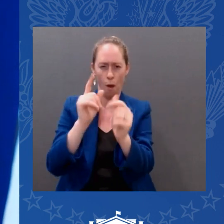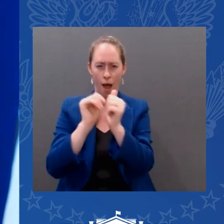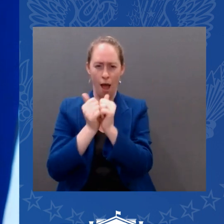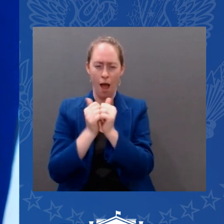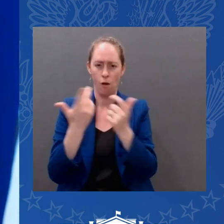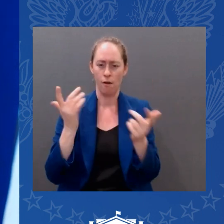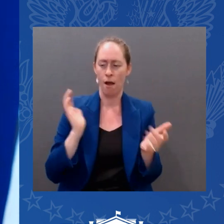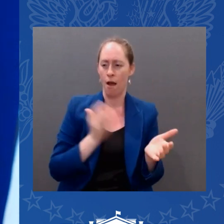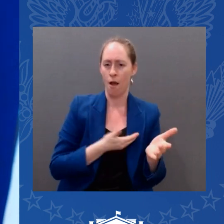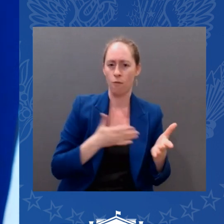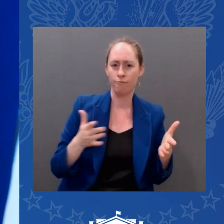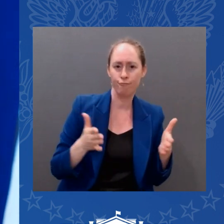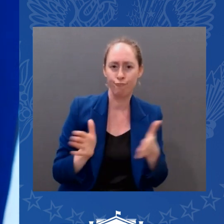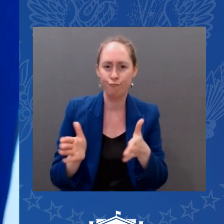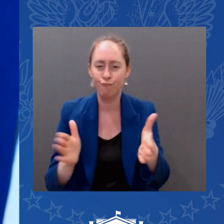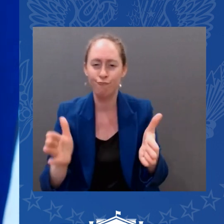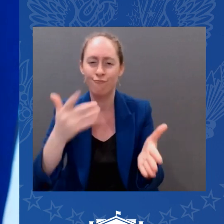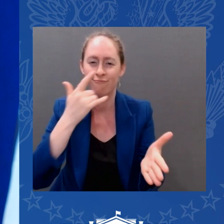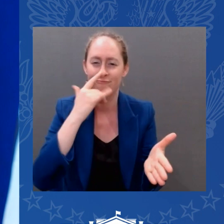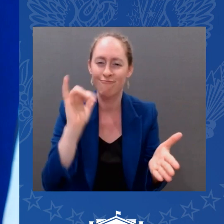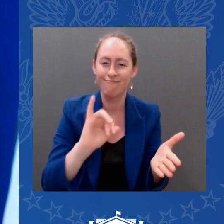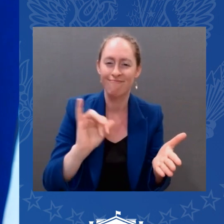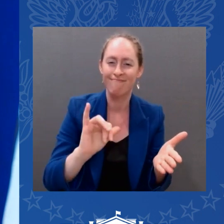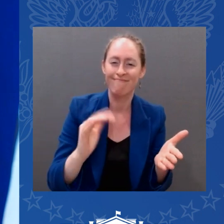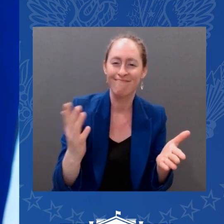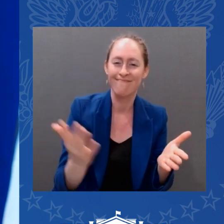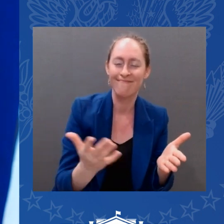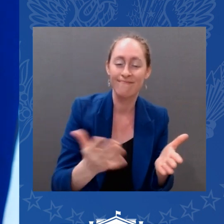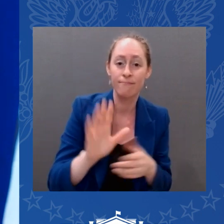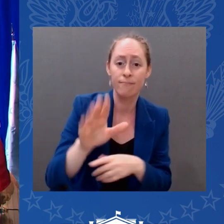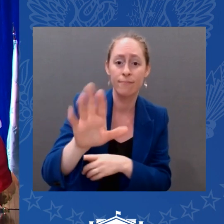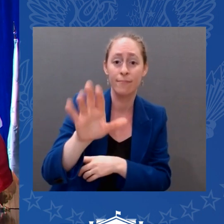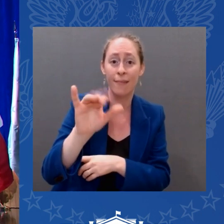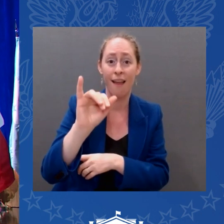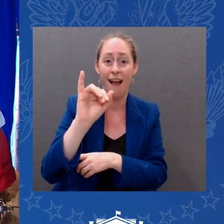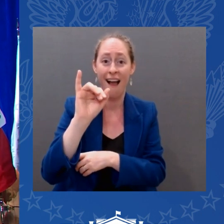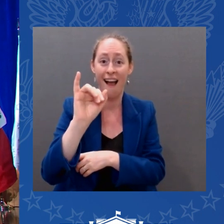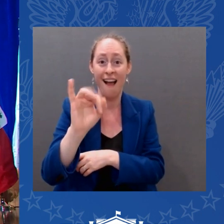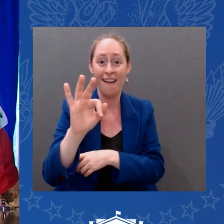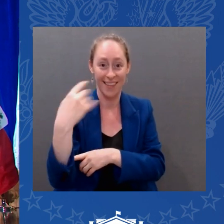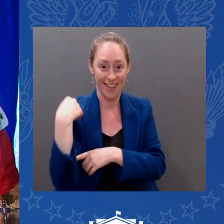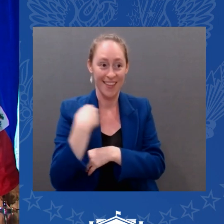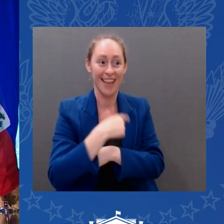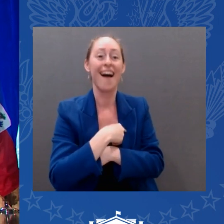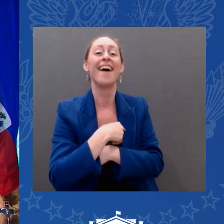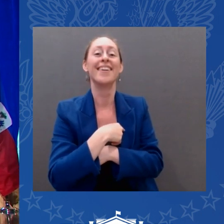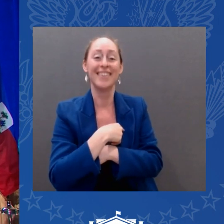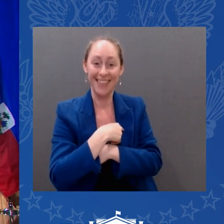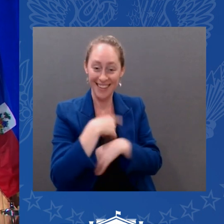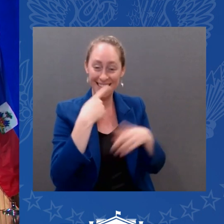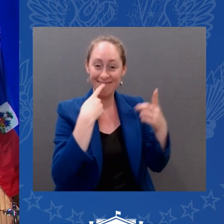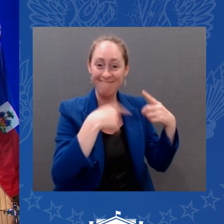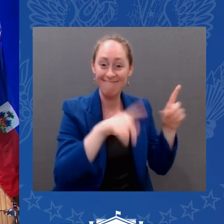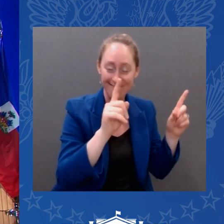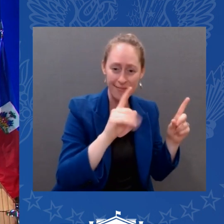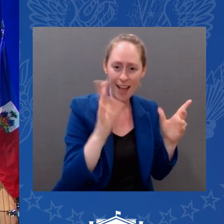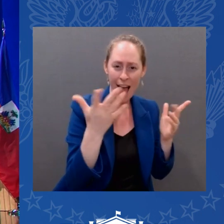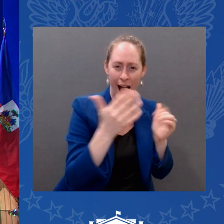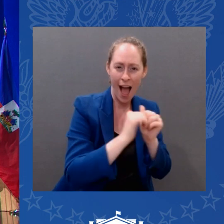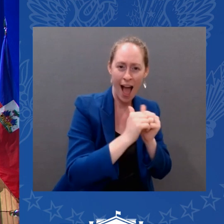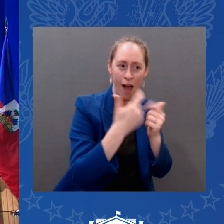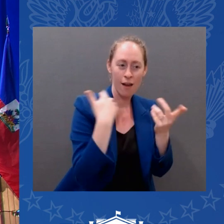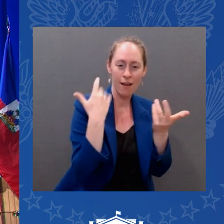sharing important achievements. I'm specifically talking about the establishment of the CEO Summit